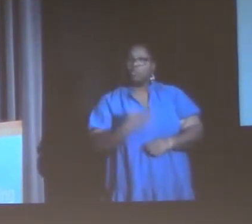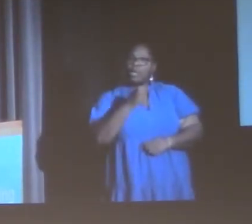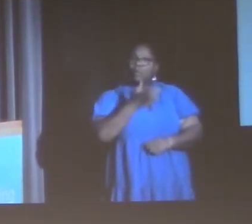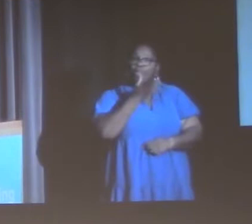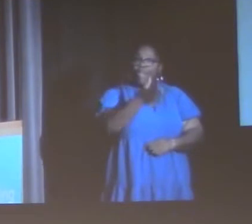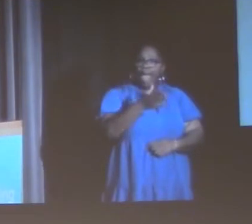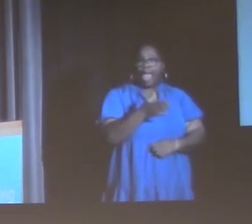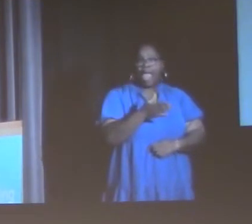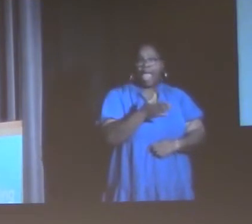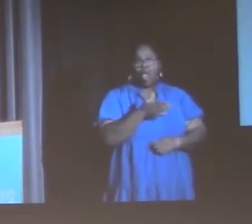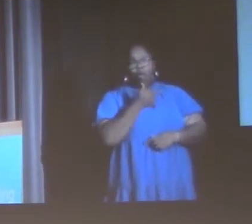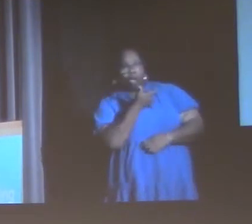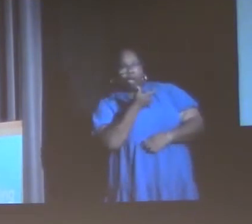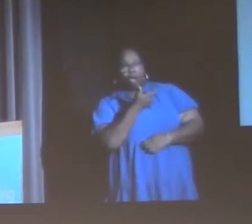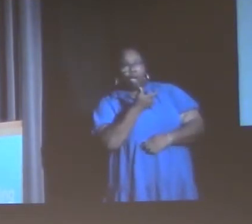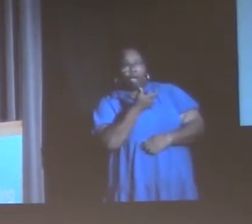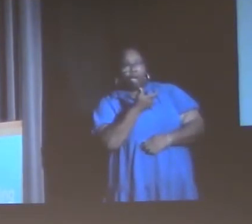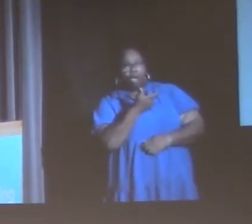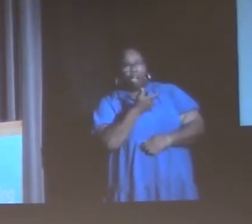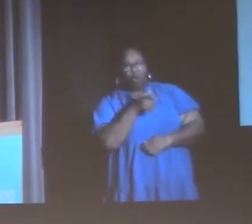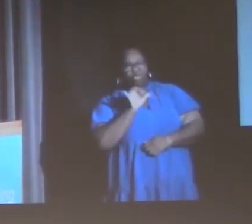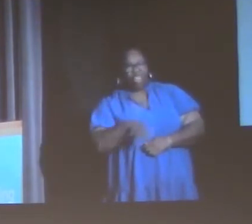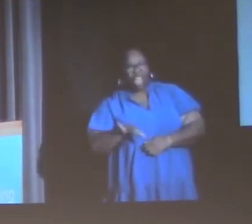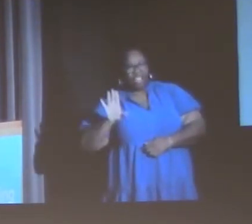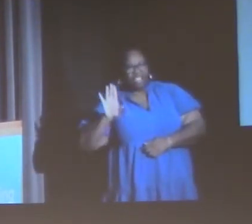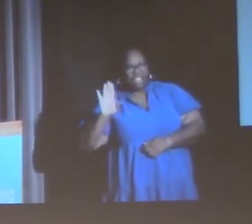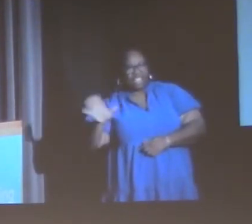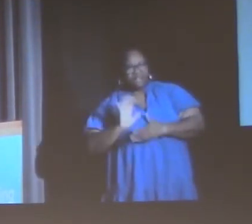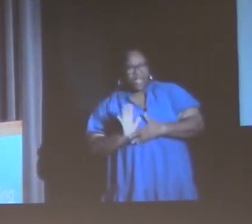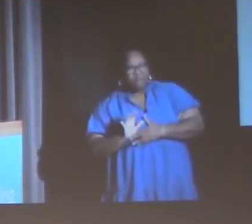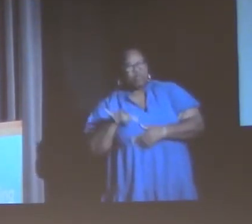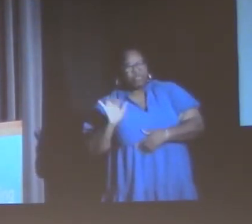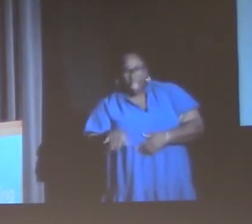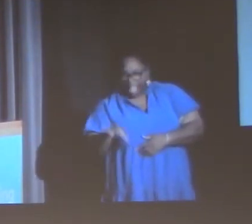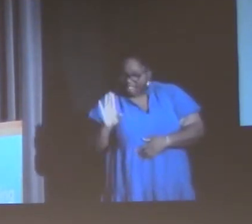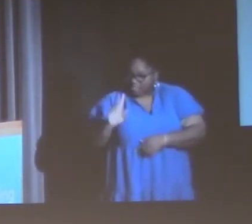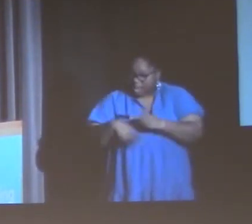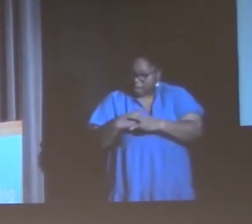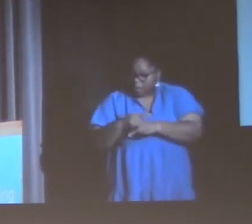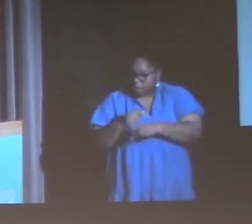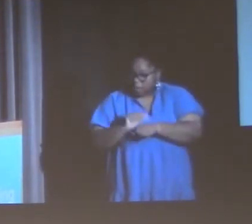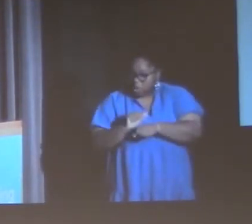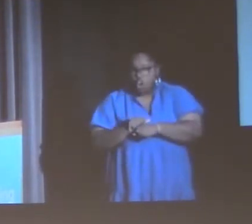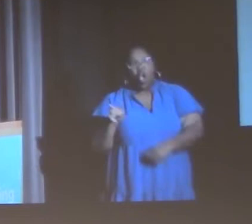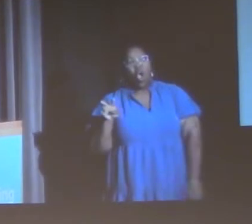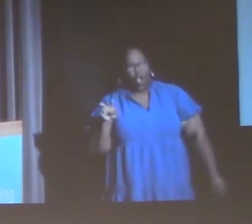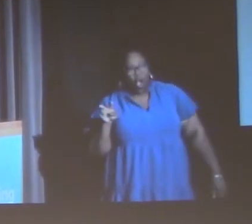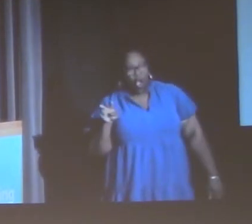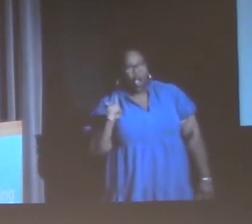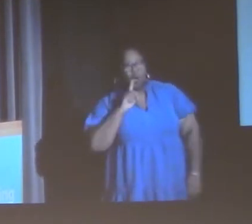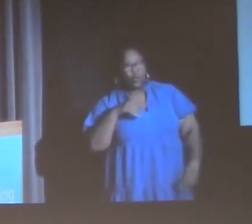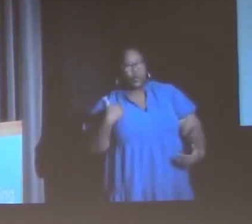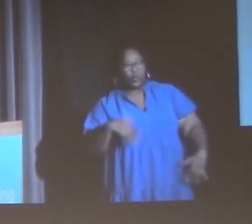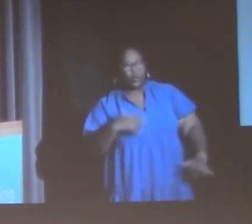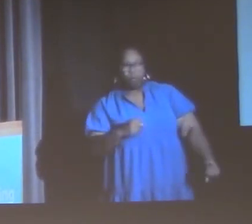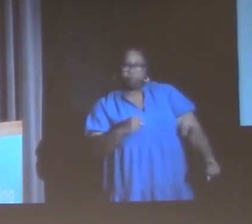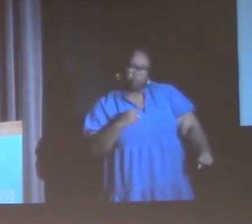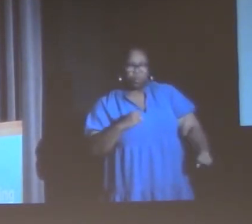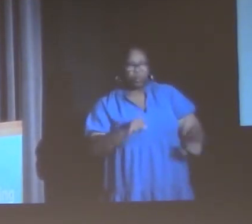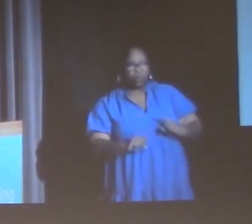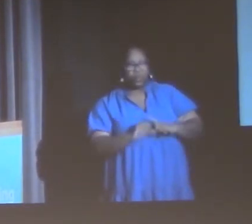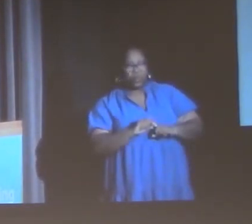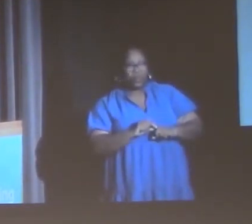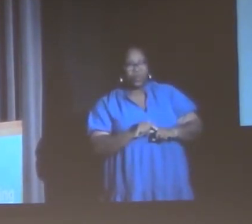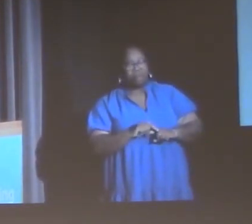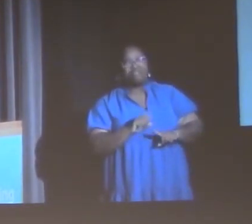like, oh, okay, this is the kind of work you do, And he was like, it's really intense, but it looks